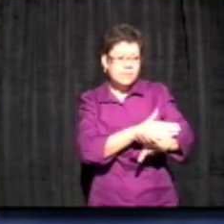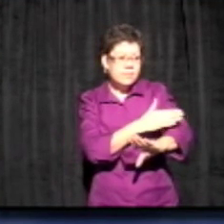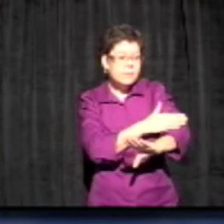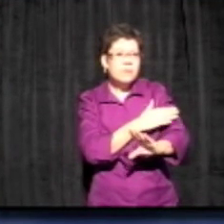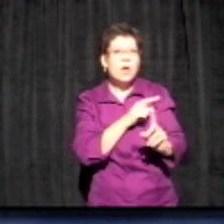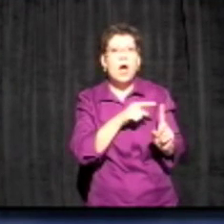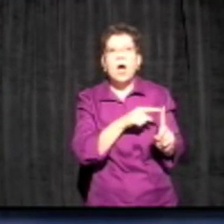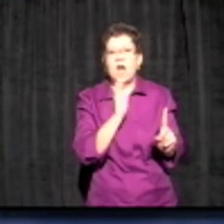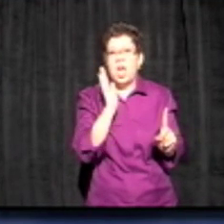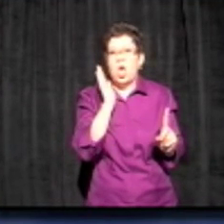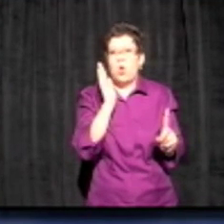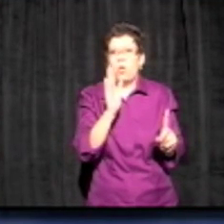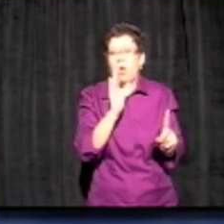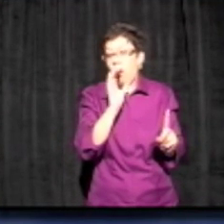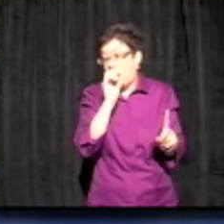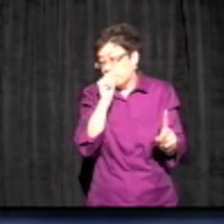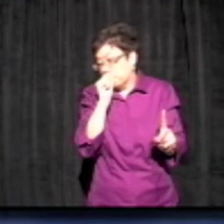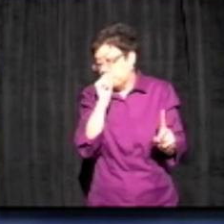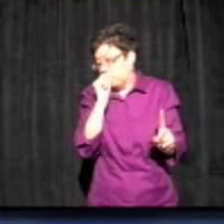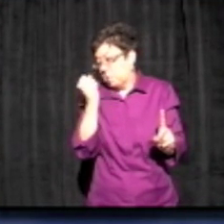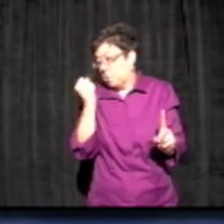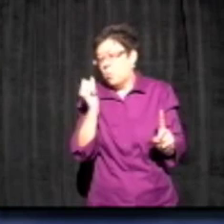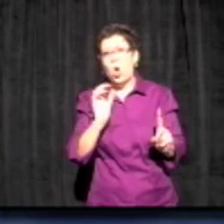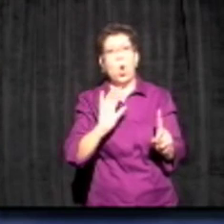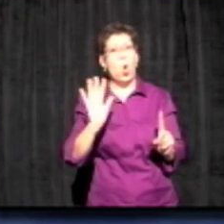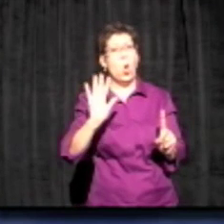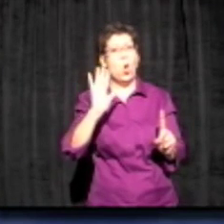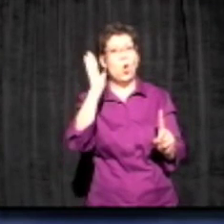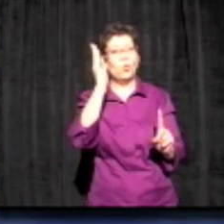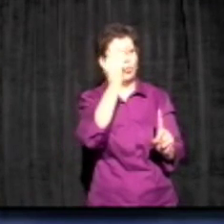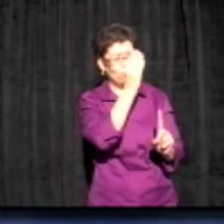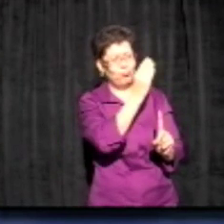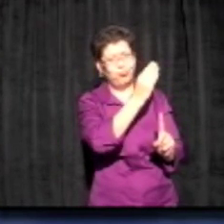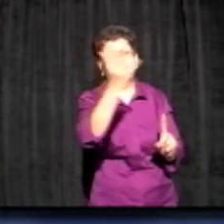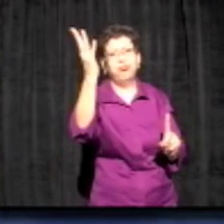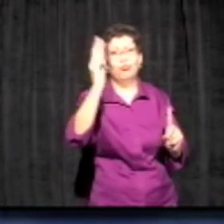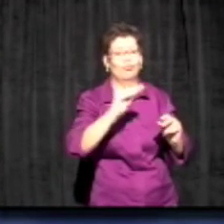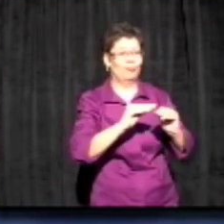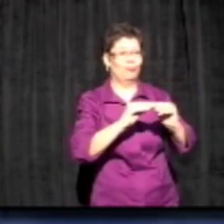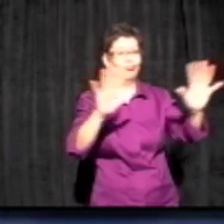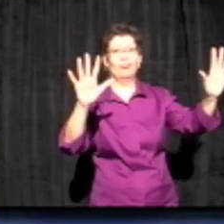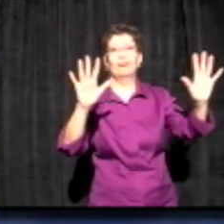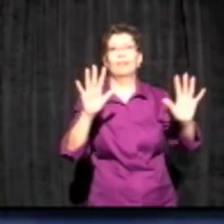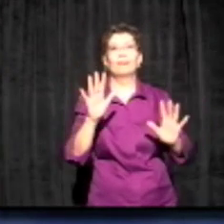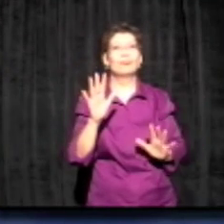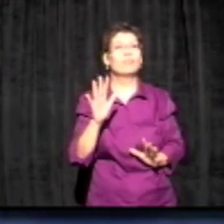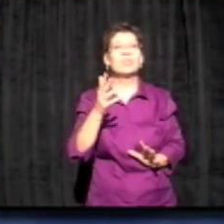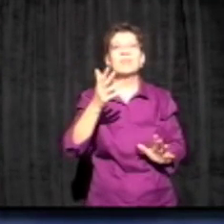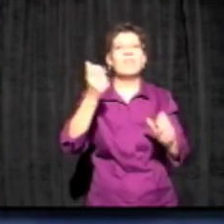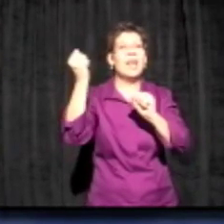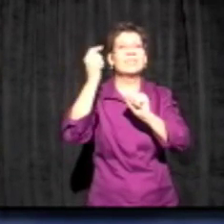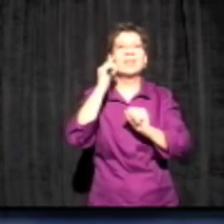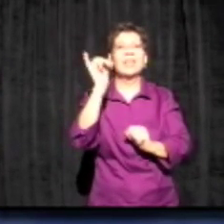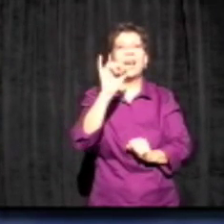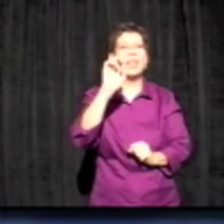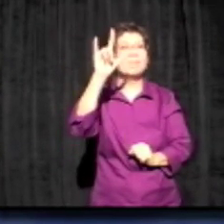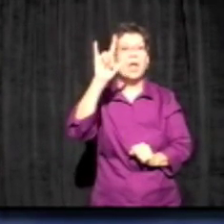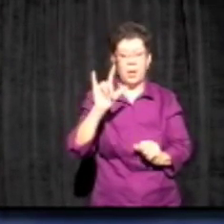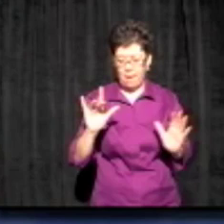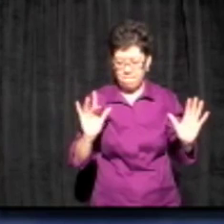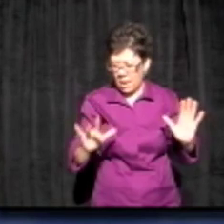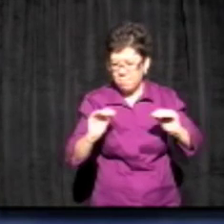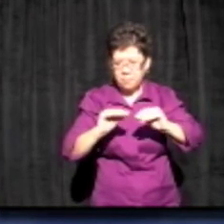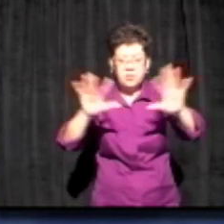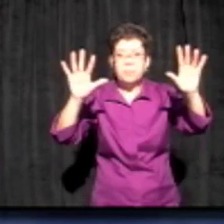it is communicated enthusiastically and as quick as it takes to hit the send button. This